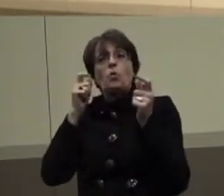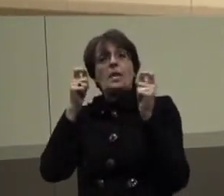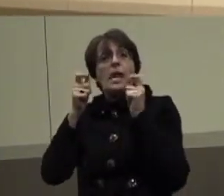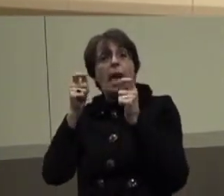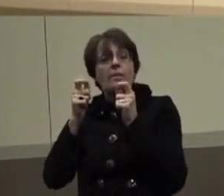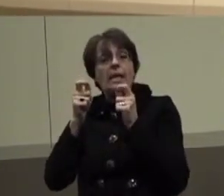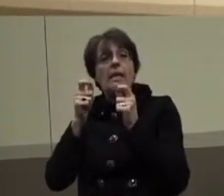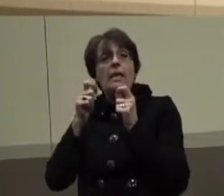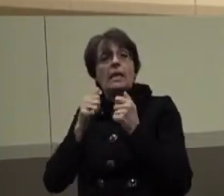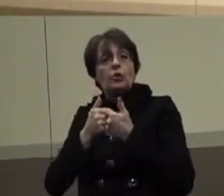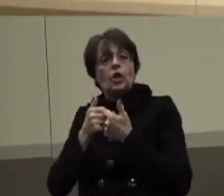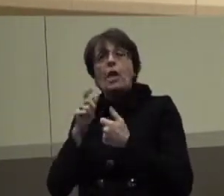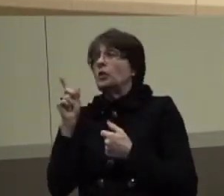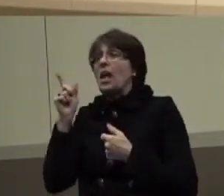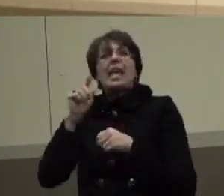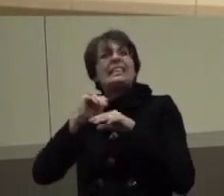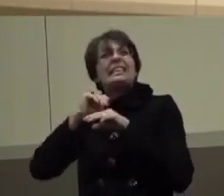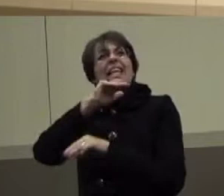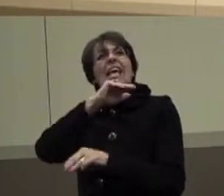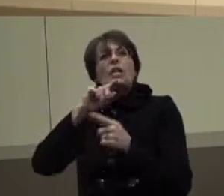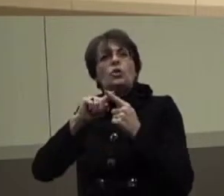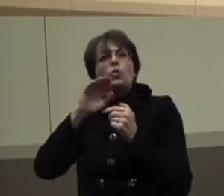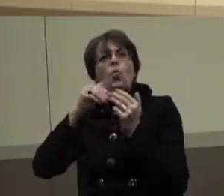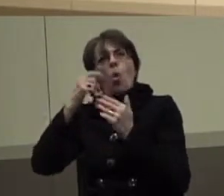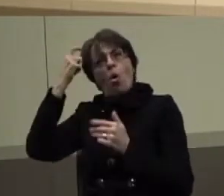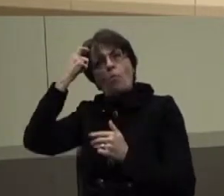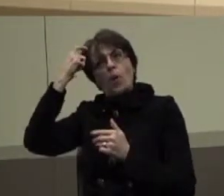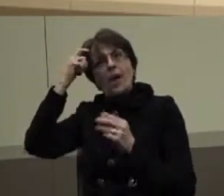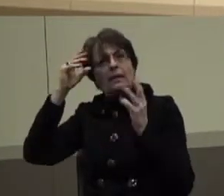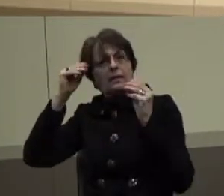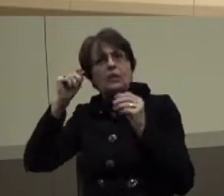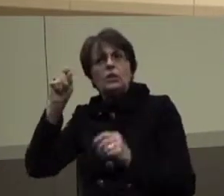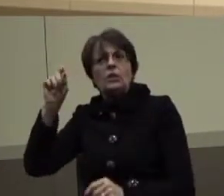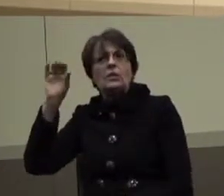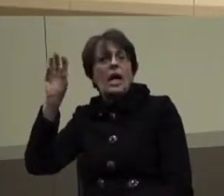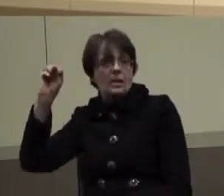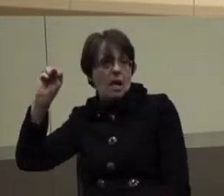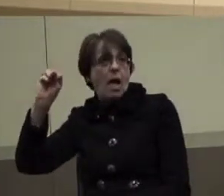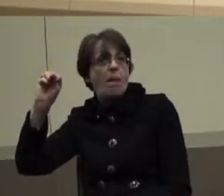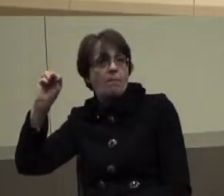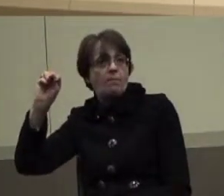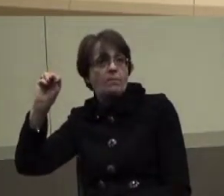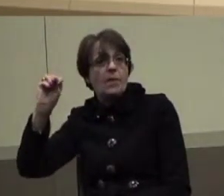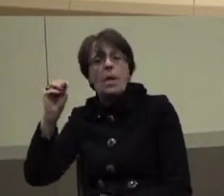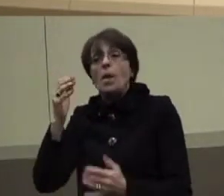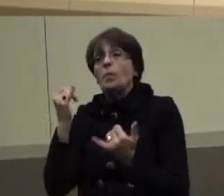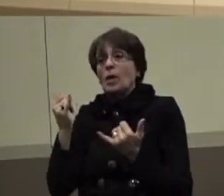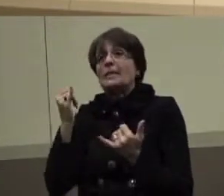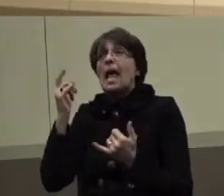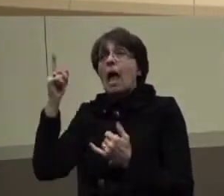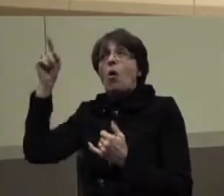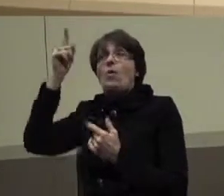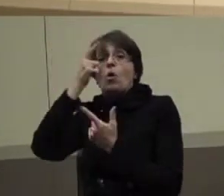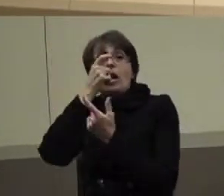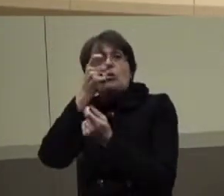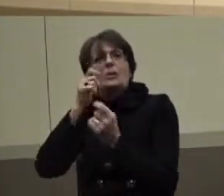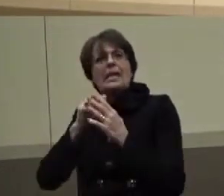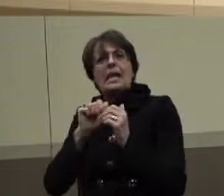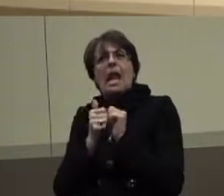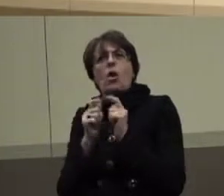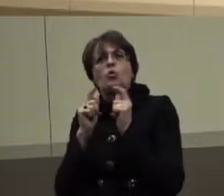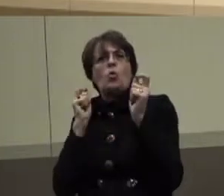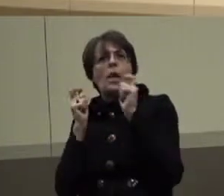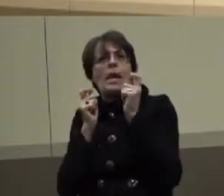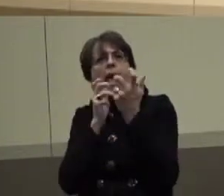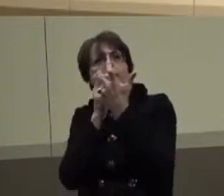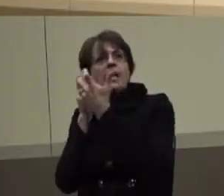adapt this and challenge it, send it in to wholebrainteaching.com, because I've now got them interested in how to adapt